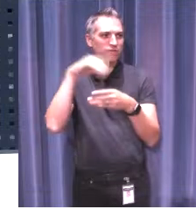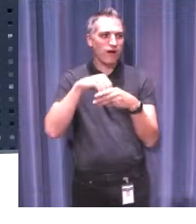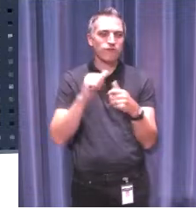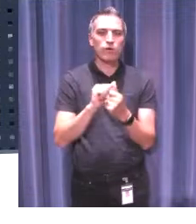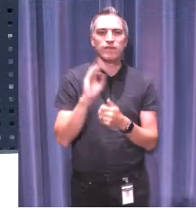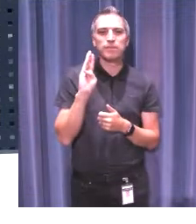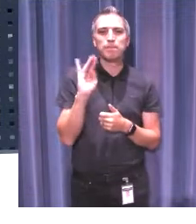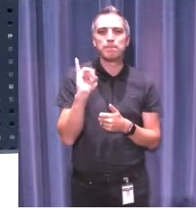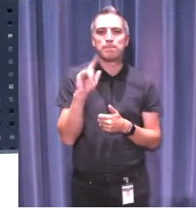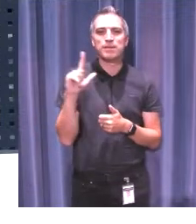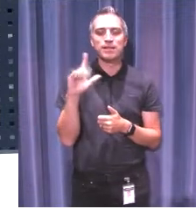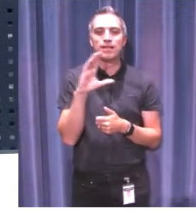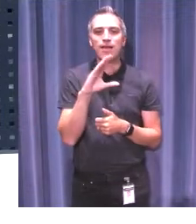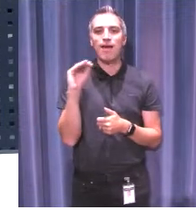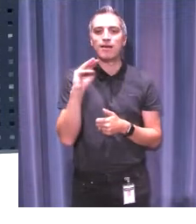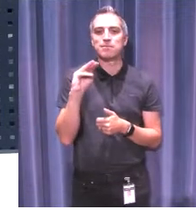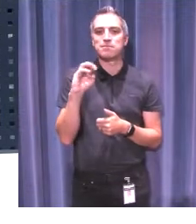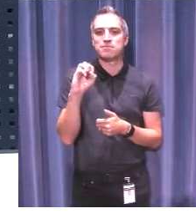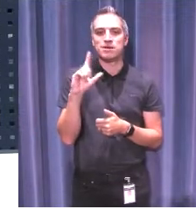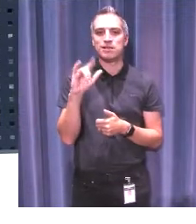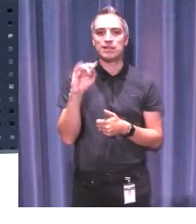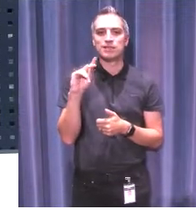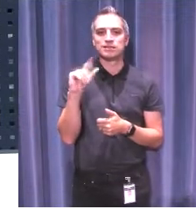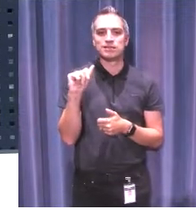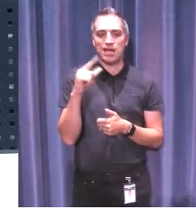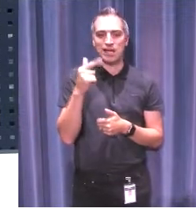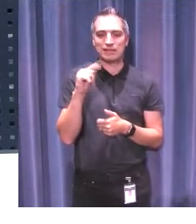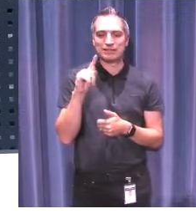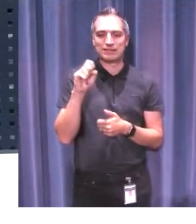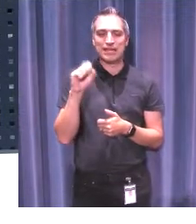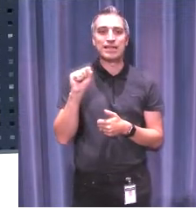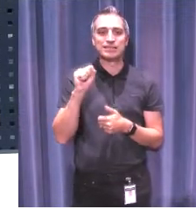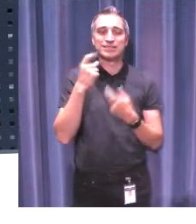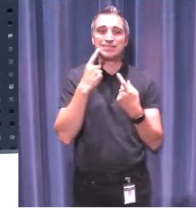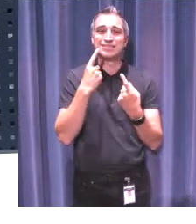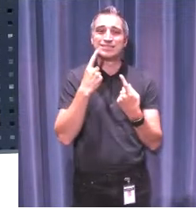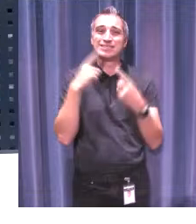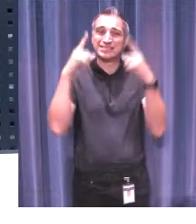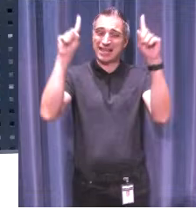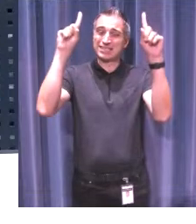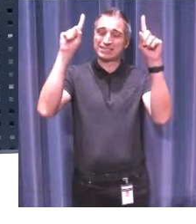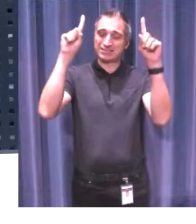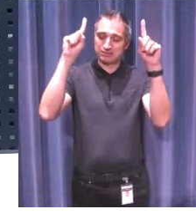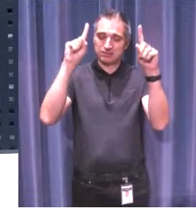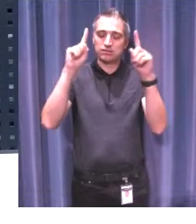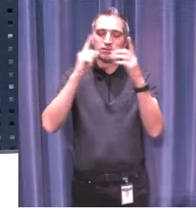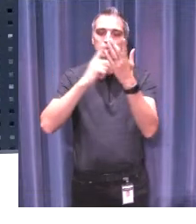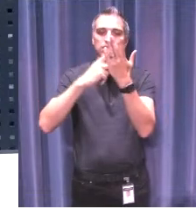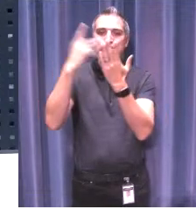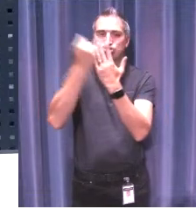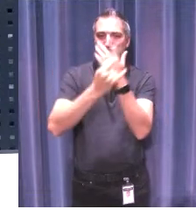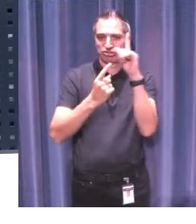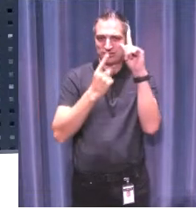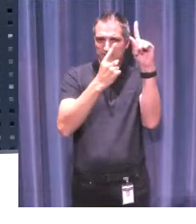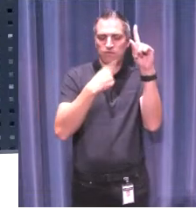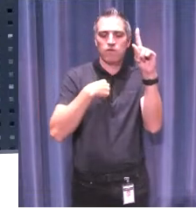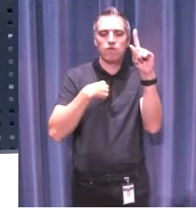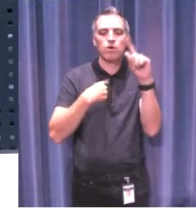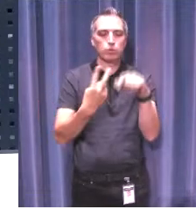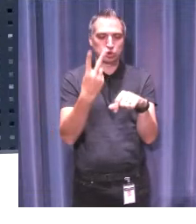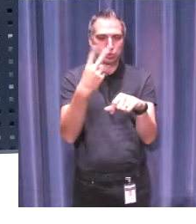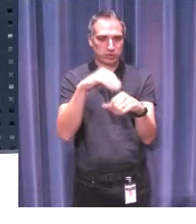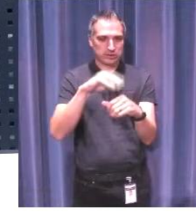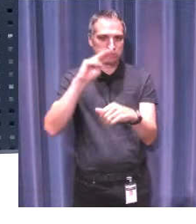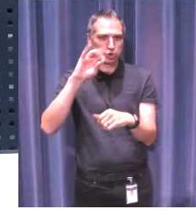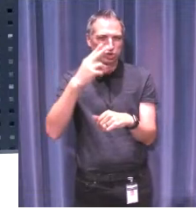Gates Student Success Initiative. I think we were one of two in Michigan. We fought hard to be included in that program. That was